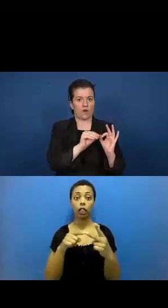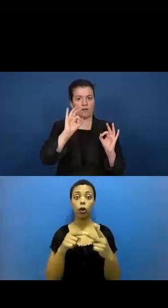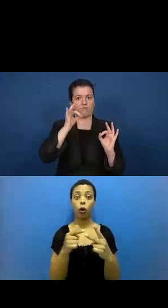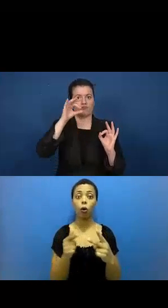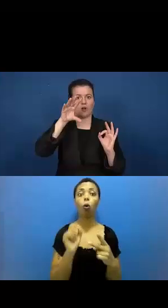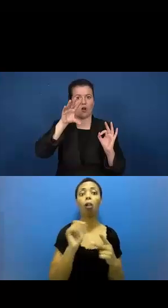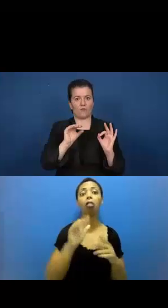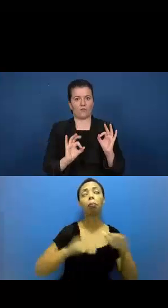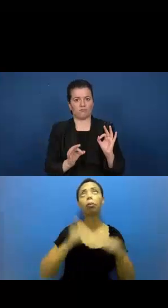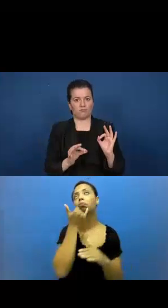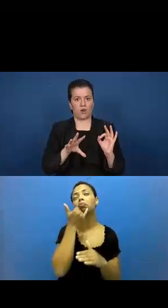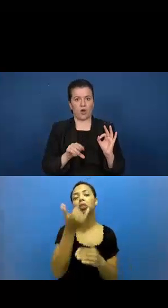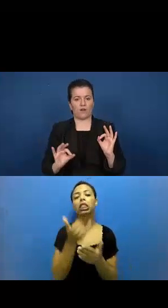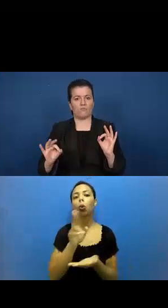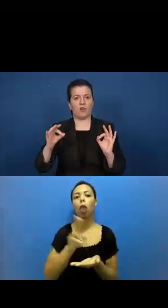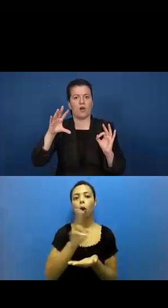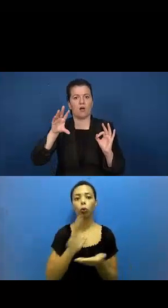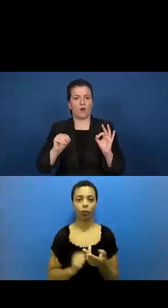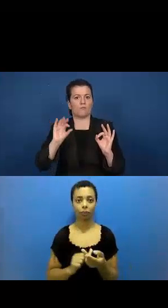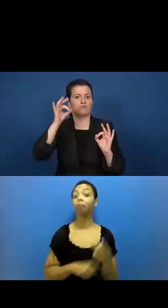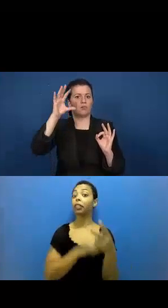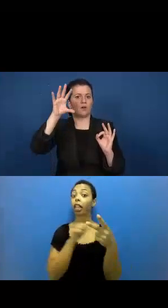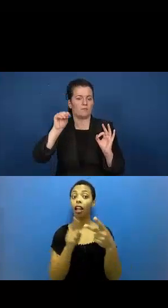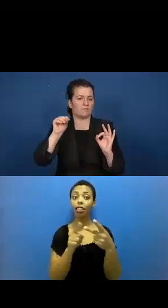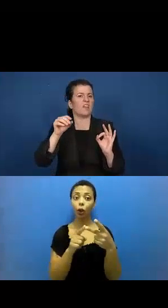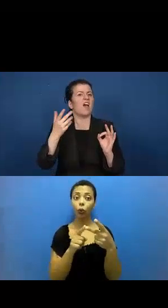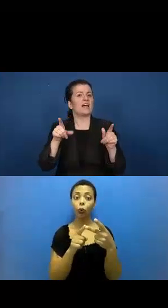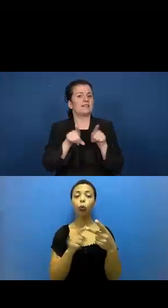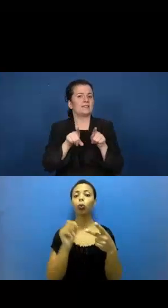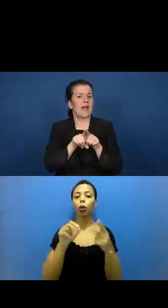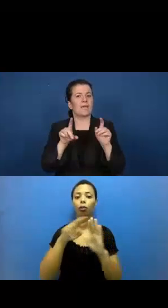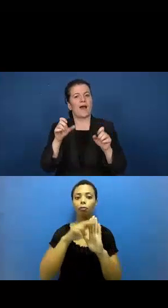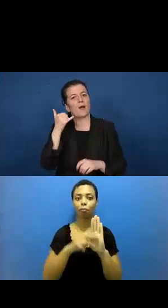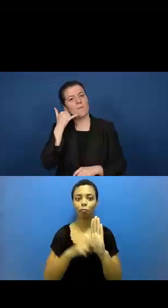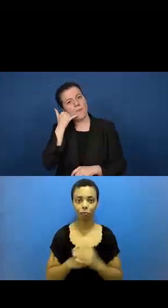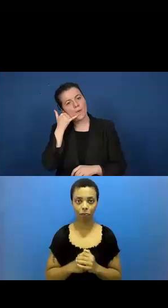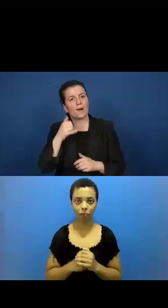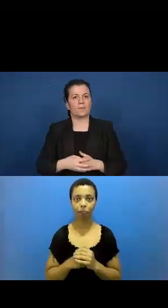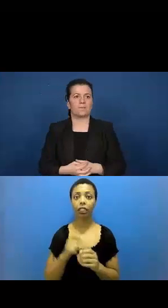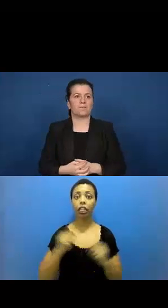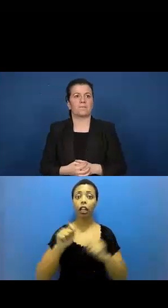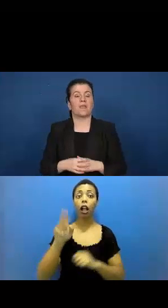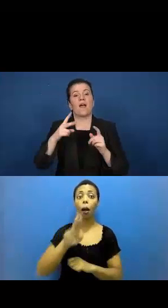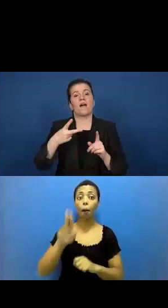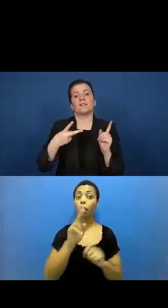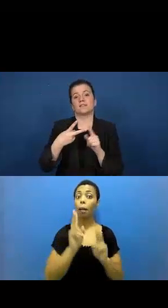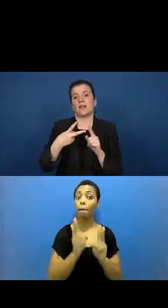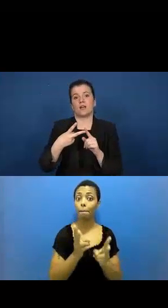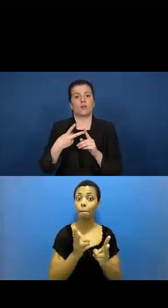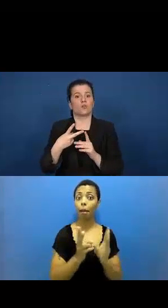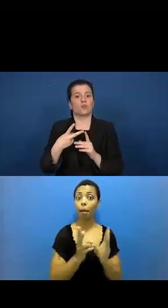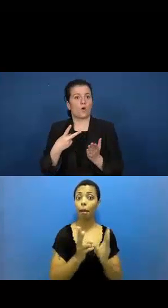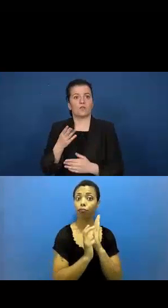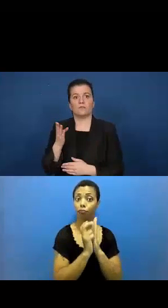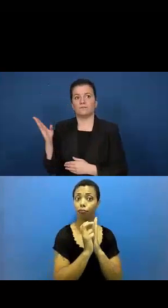mobile. The second rule is that sentences are haptogram sequences. To the right,